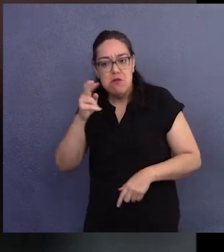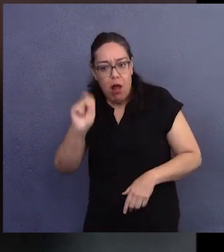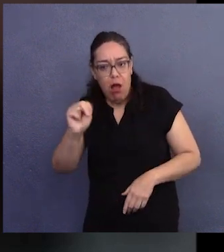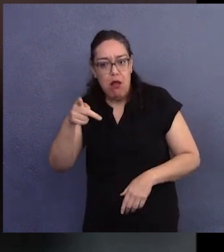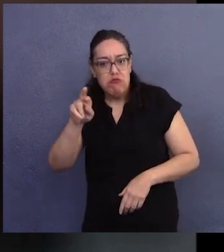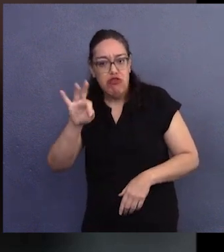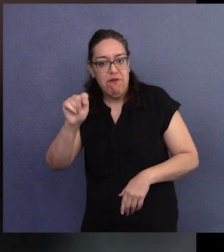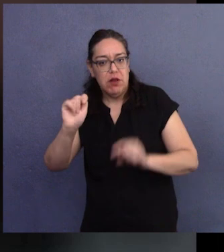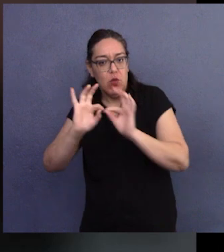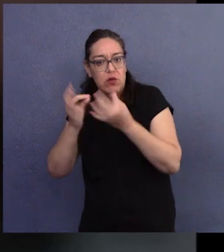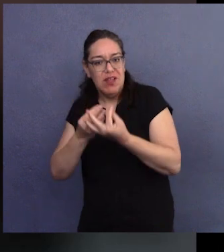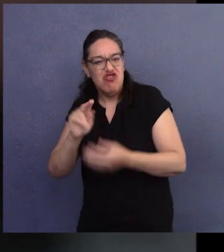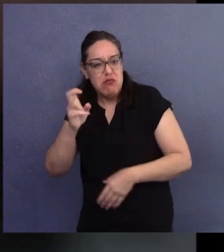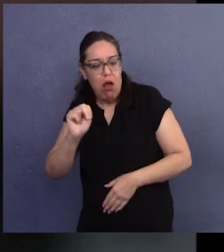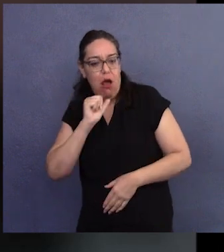organizations?